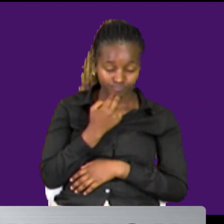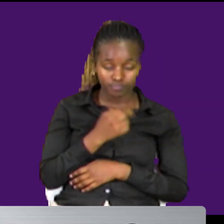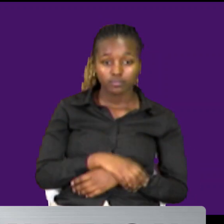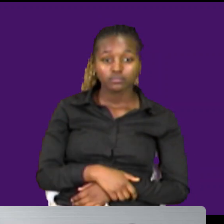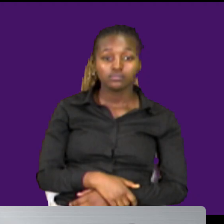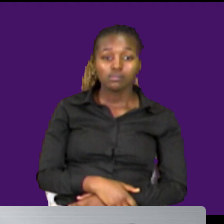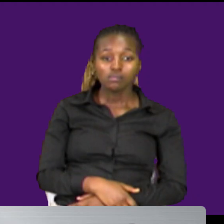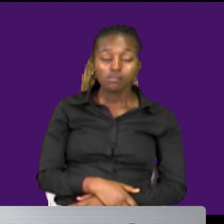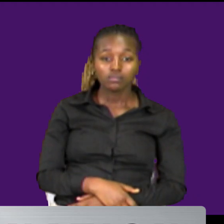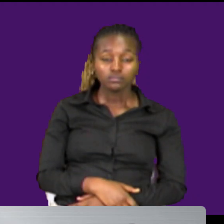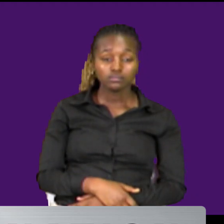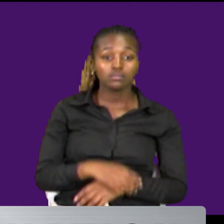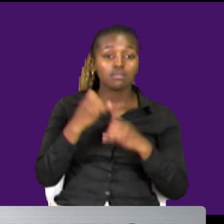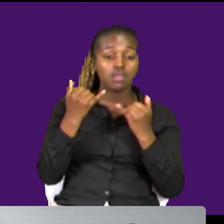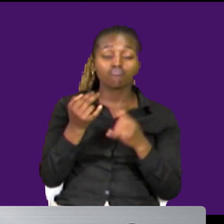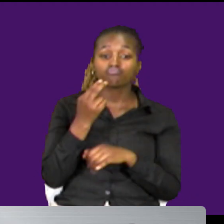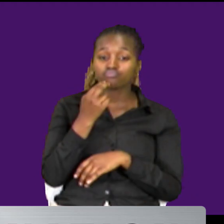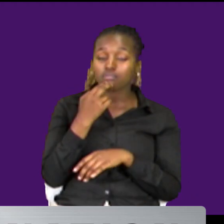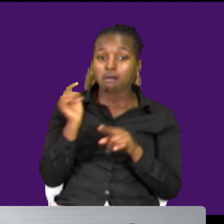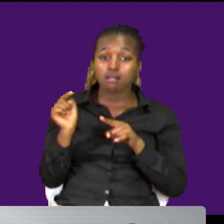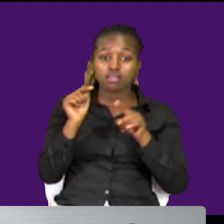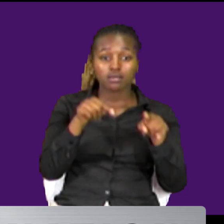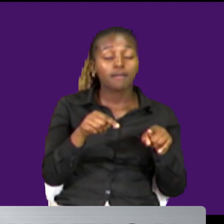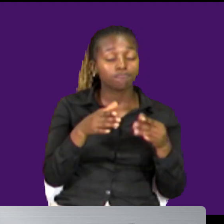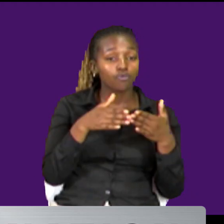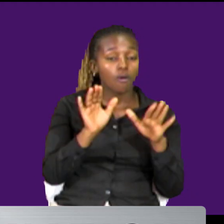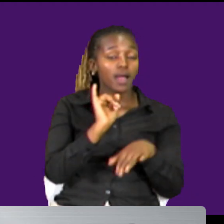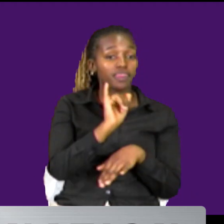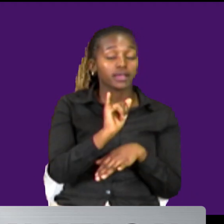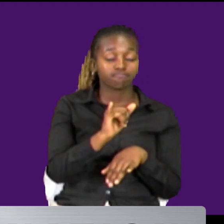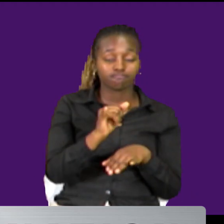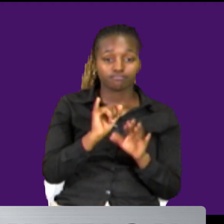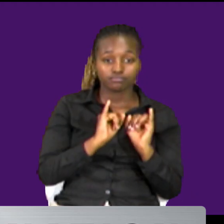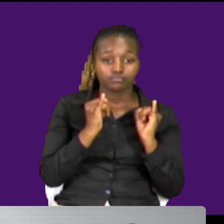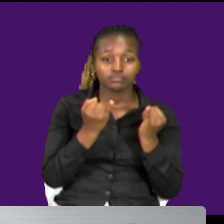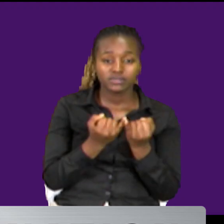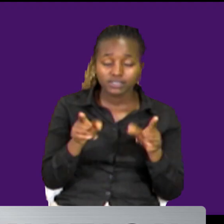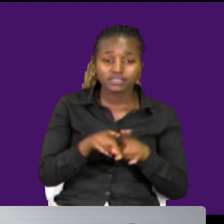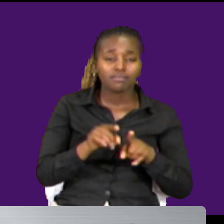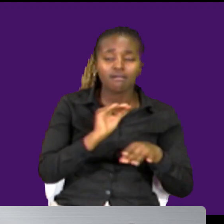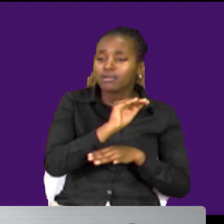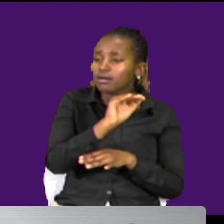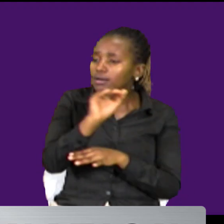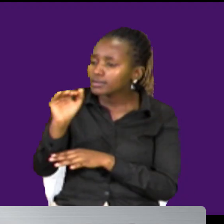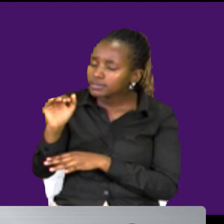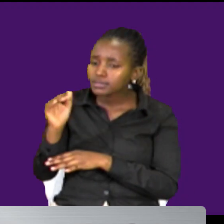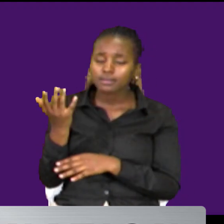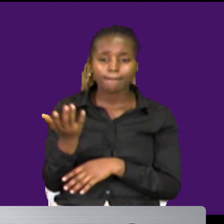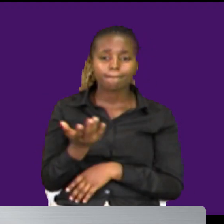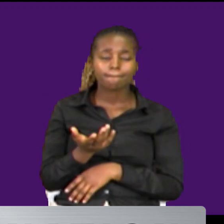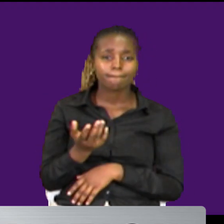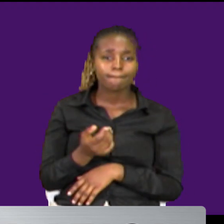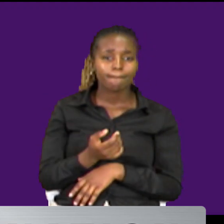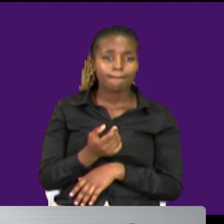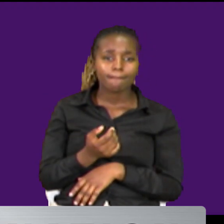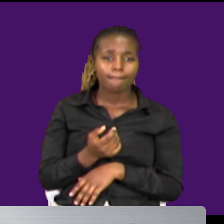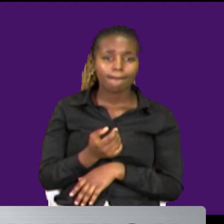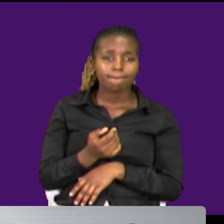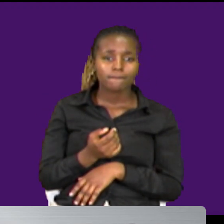And so he had come to open it up. And one of the questions he put up across to them is in the school of